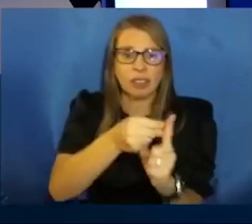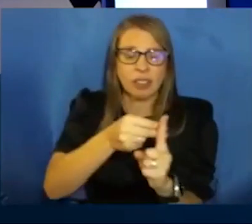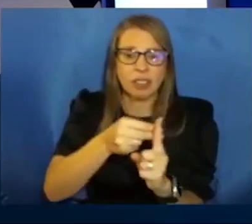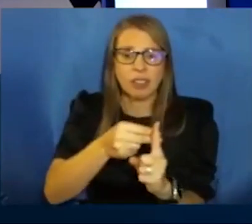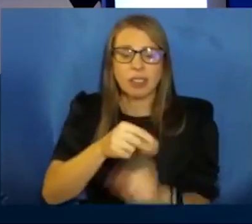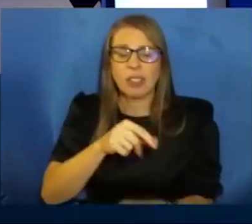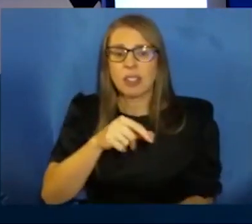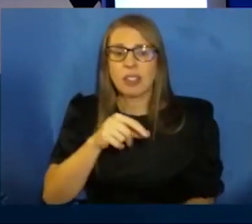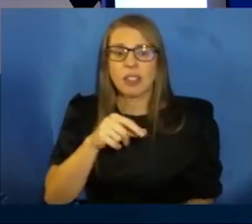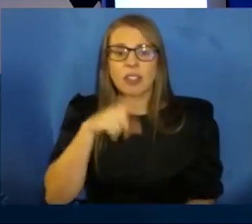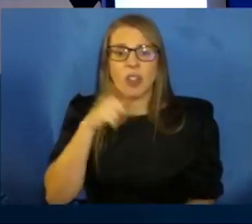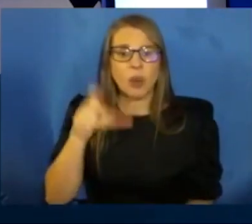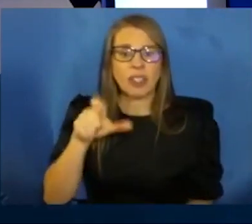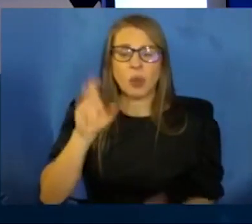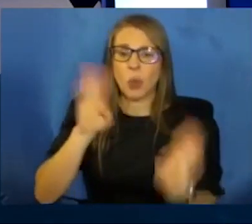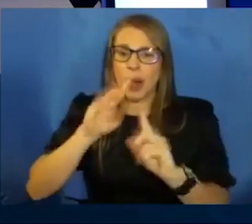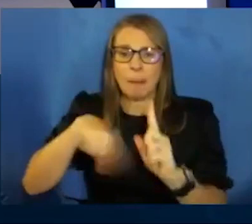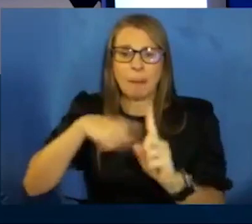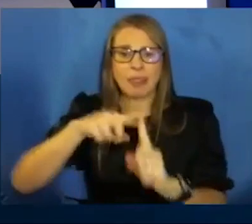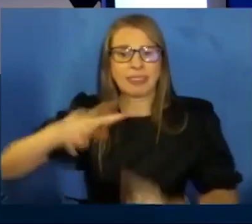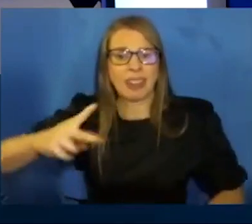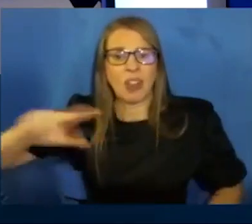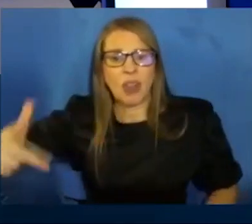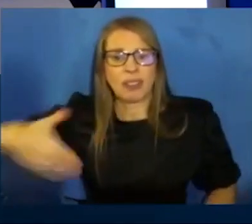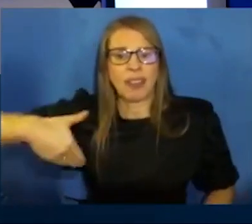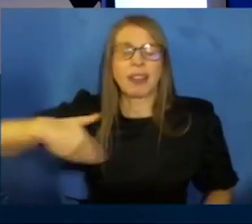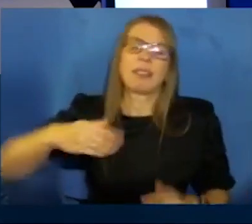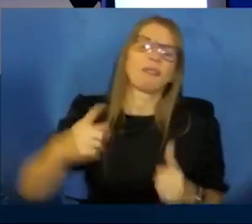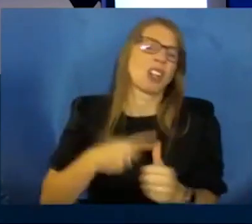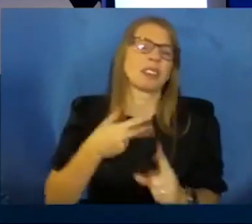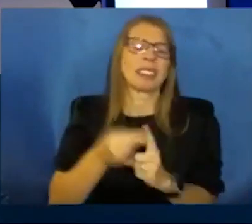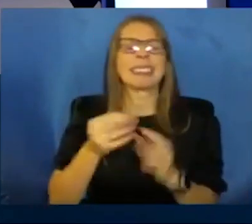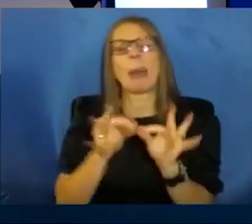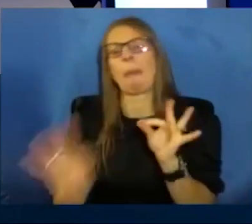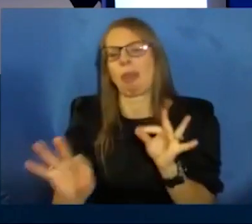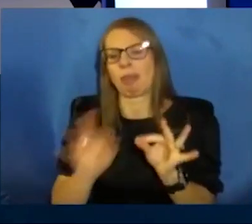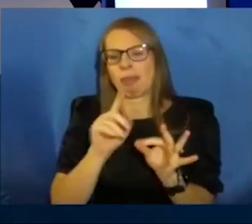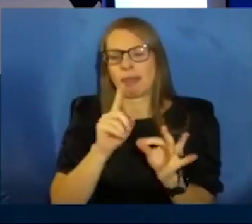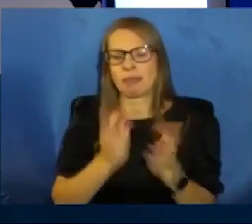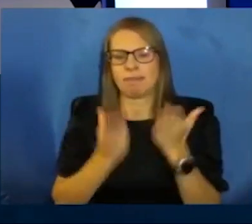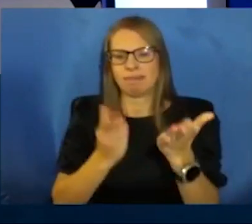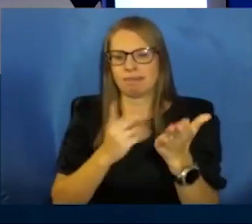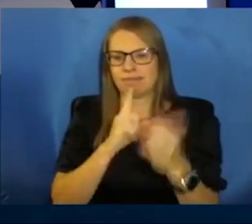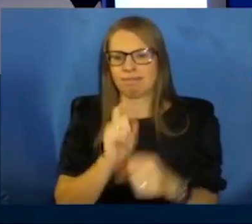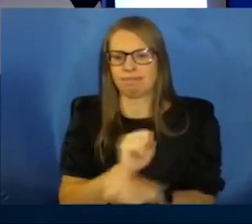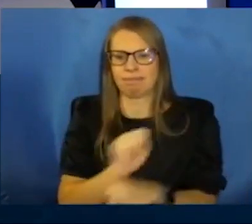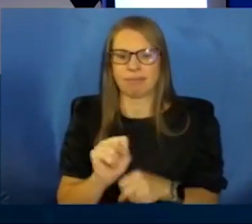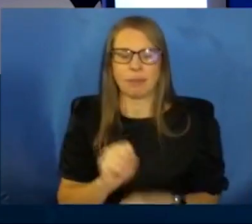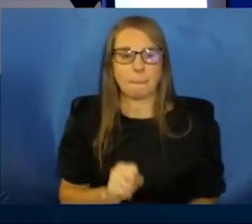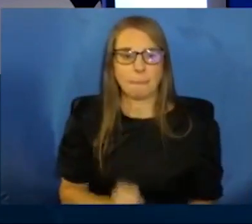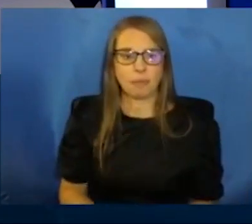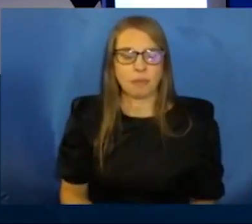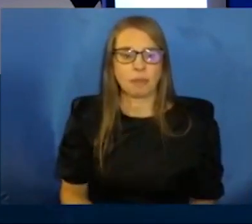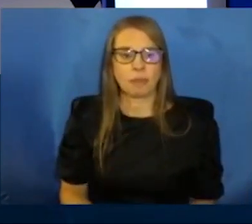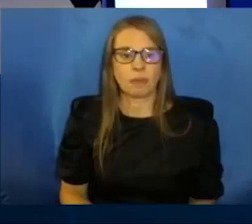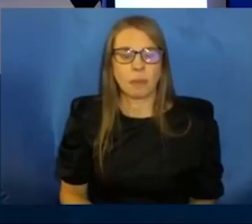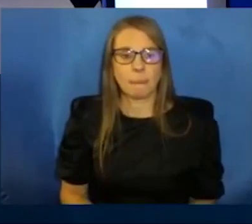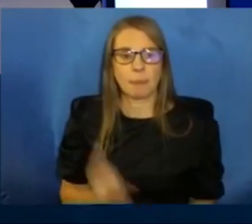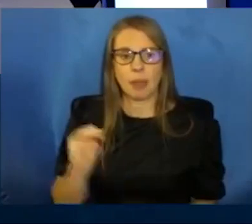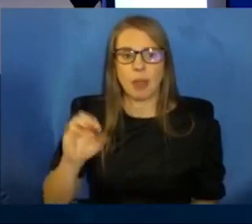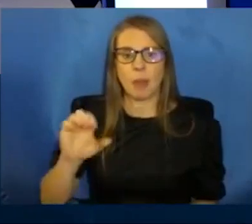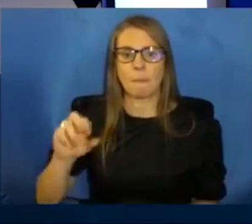right, and just please, people, wear one mask. We'll take one mask. Yeah, we're not even asking for two. We'll take one mask. People, get your first dose of